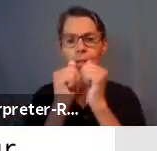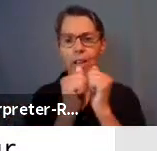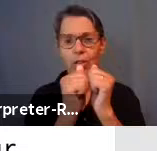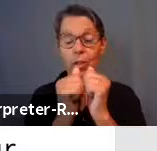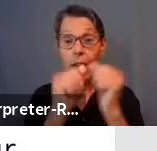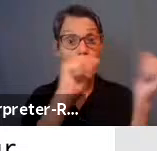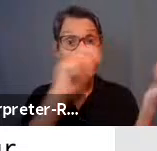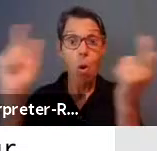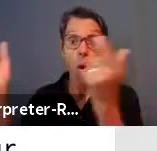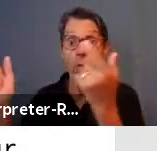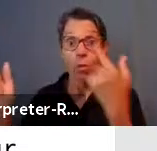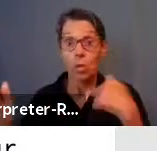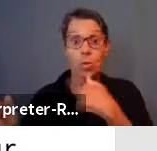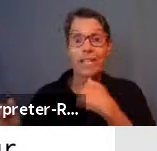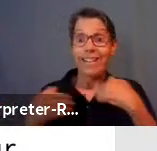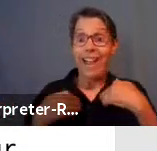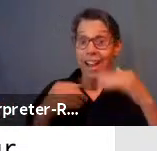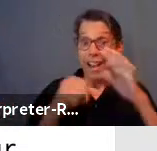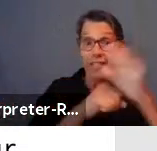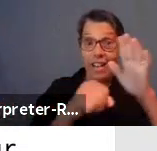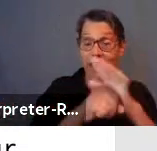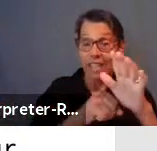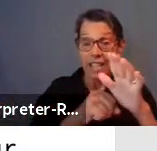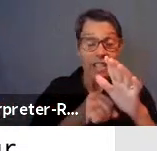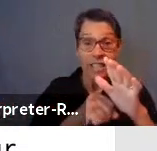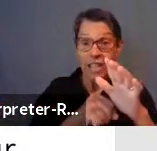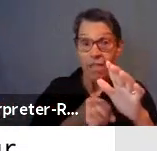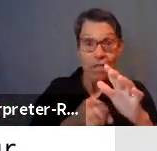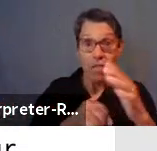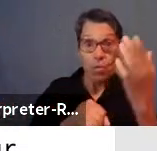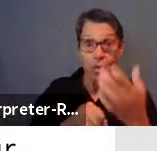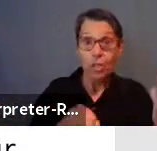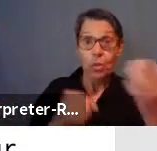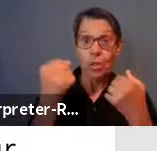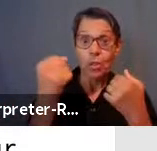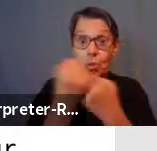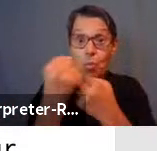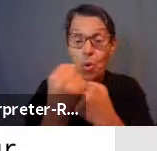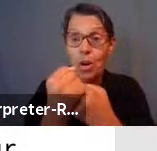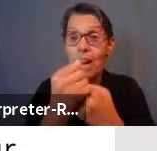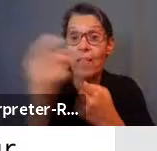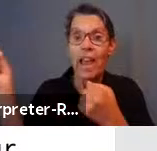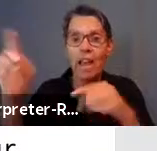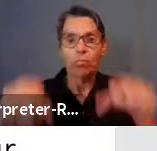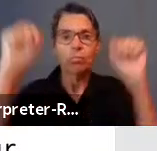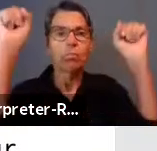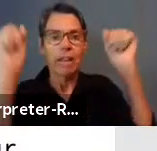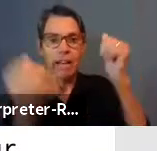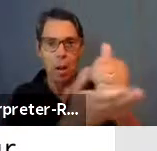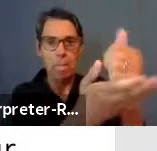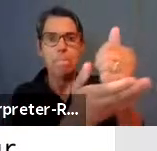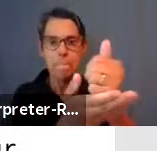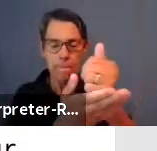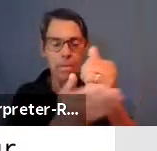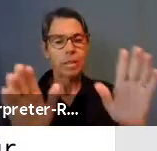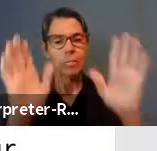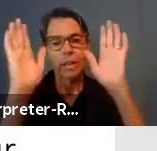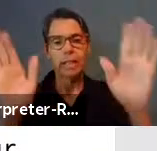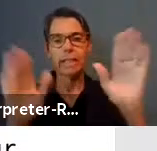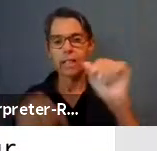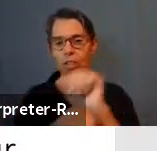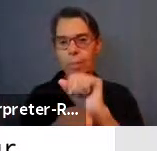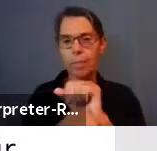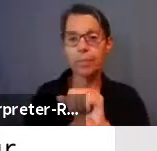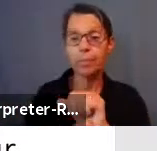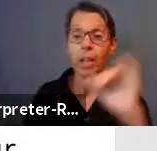or lacked an ability to support a function with the tribes, they have stepped in and done an amazing job as well. So, the